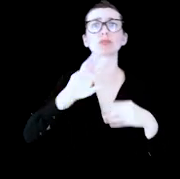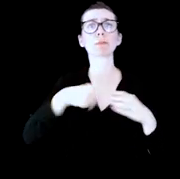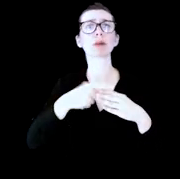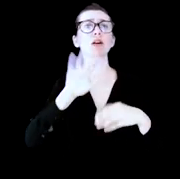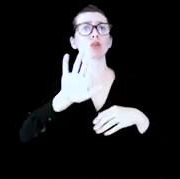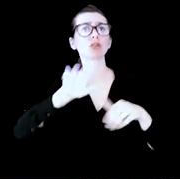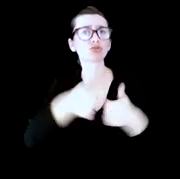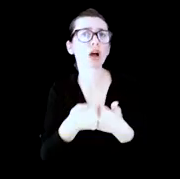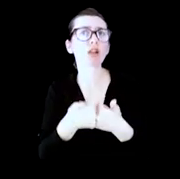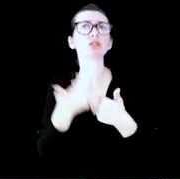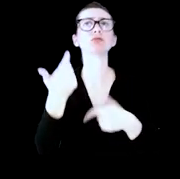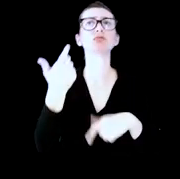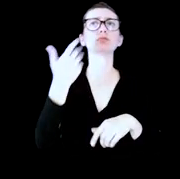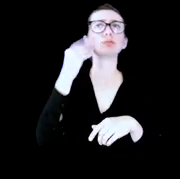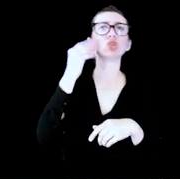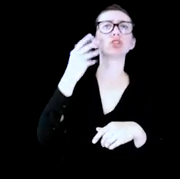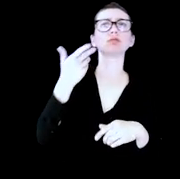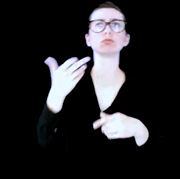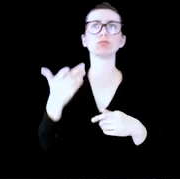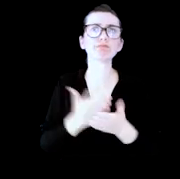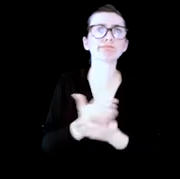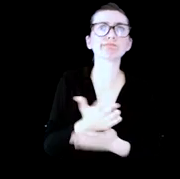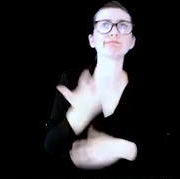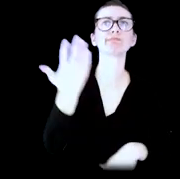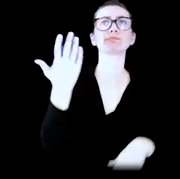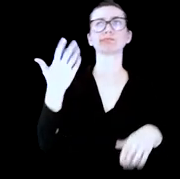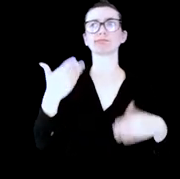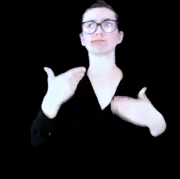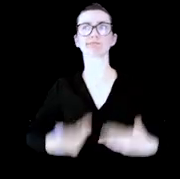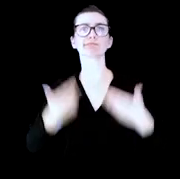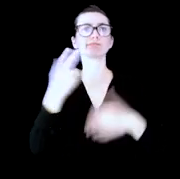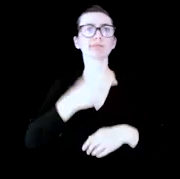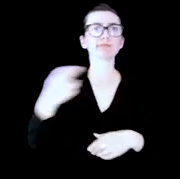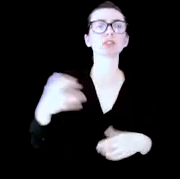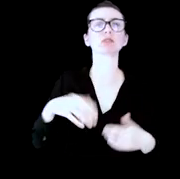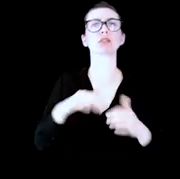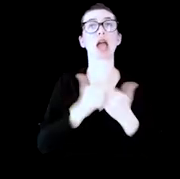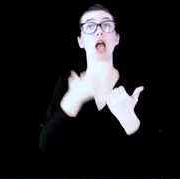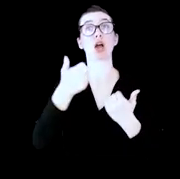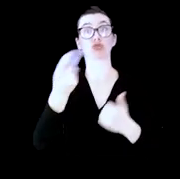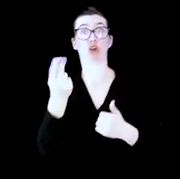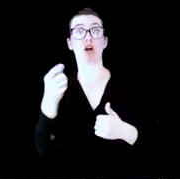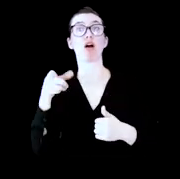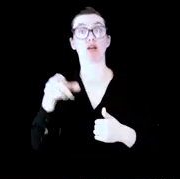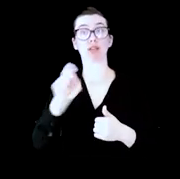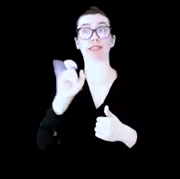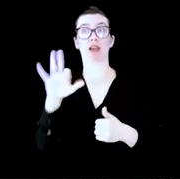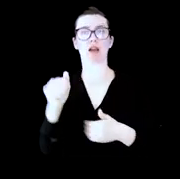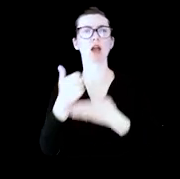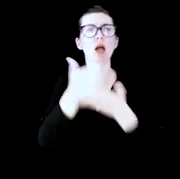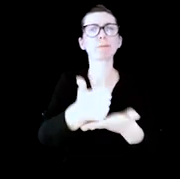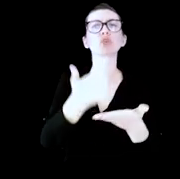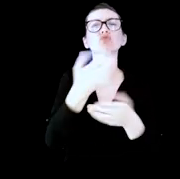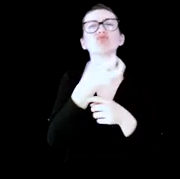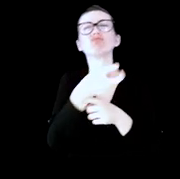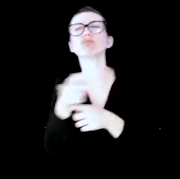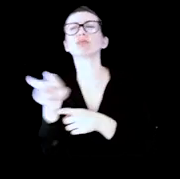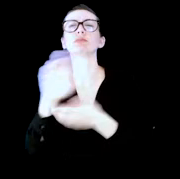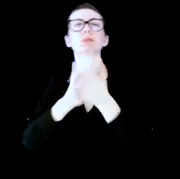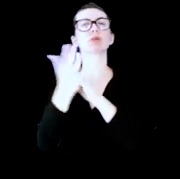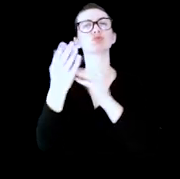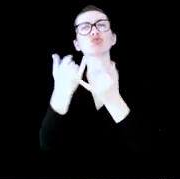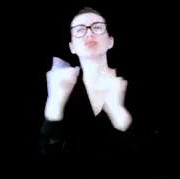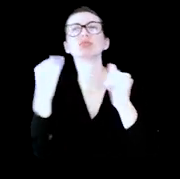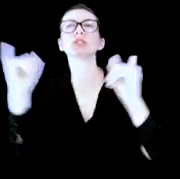hard of hearing and how Sierra has helped you transition into being more independent and helping you with those